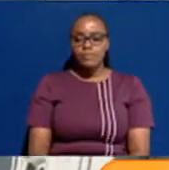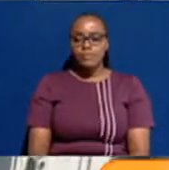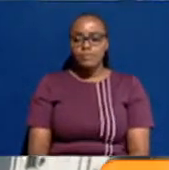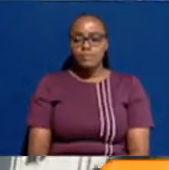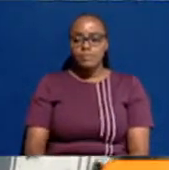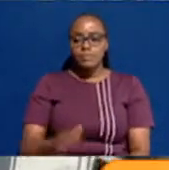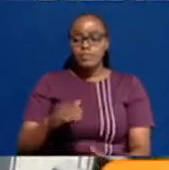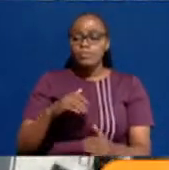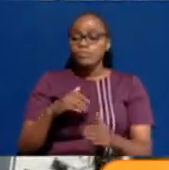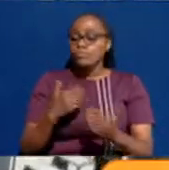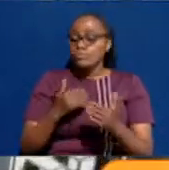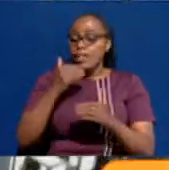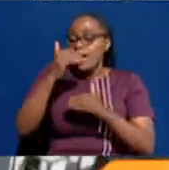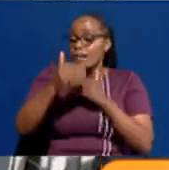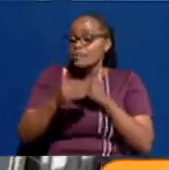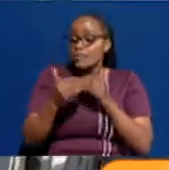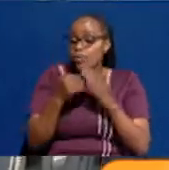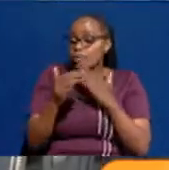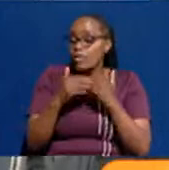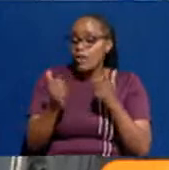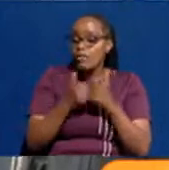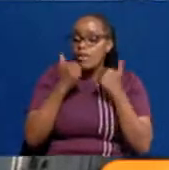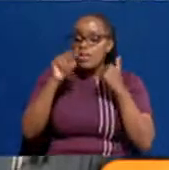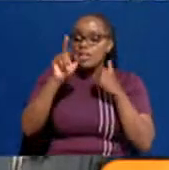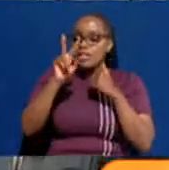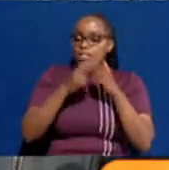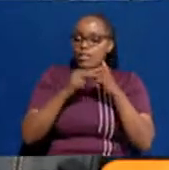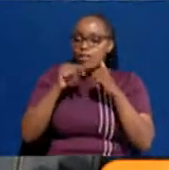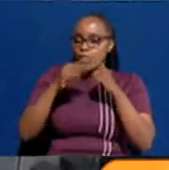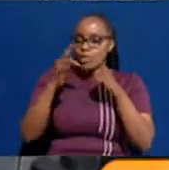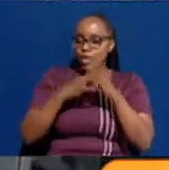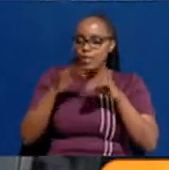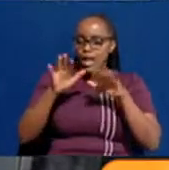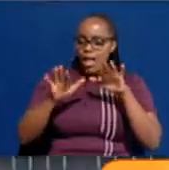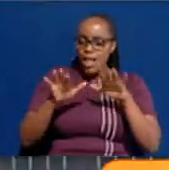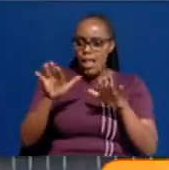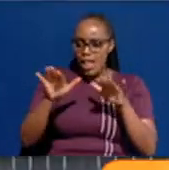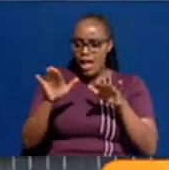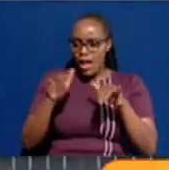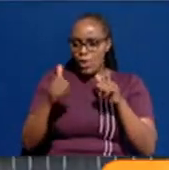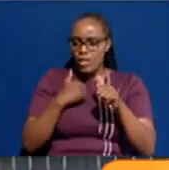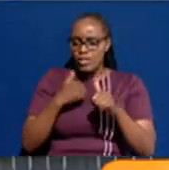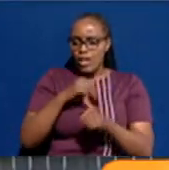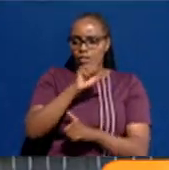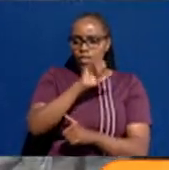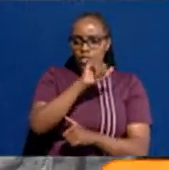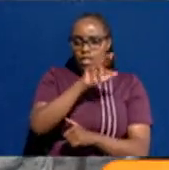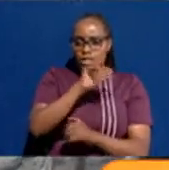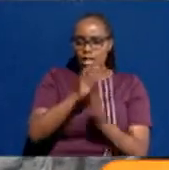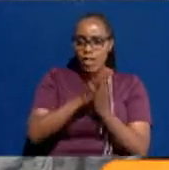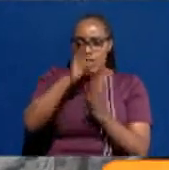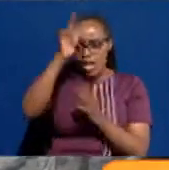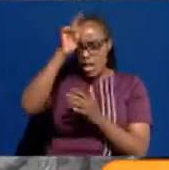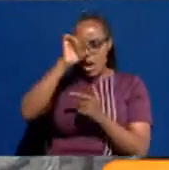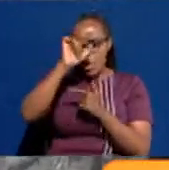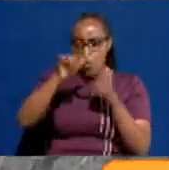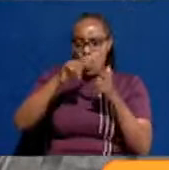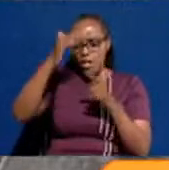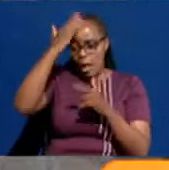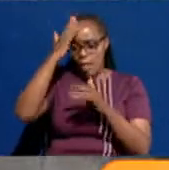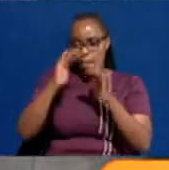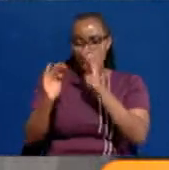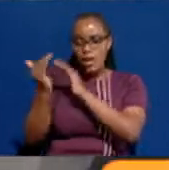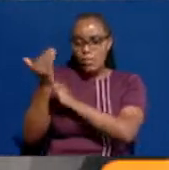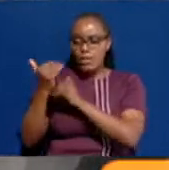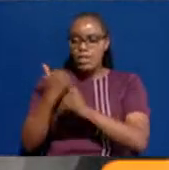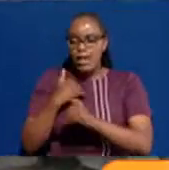The aftermath of the 7.8 magnitude earthquake that tore across Syria and Turkey early Monday morning,